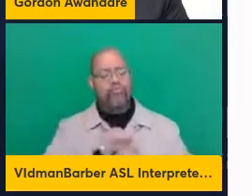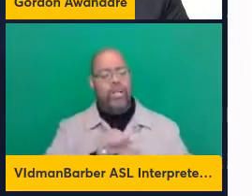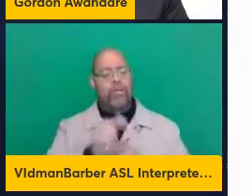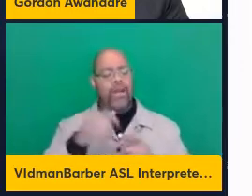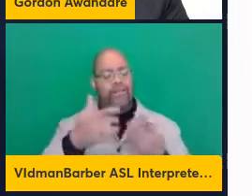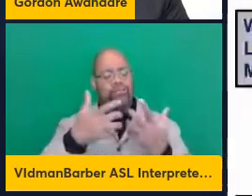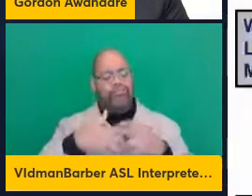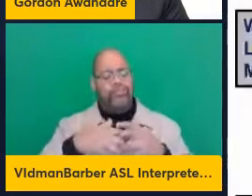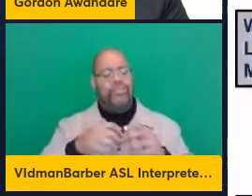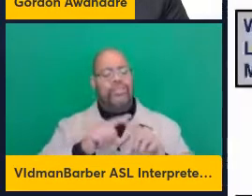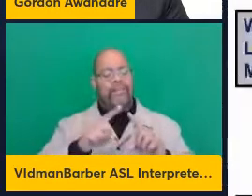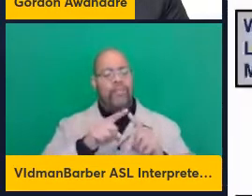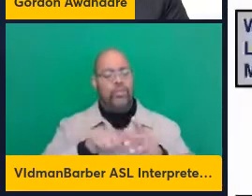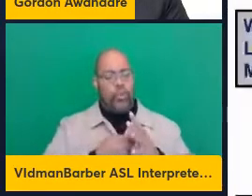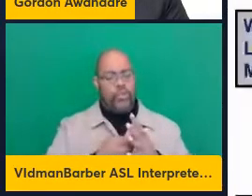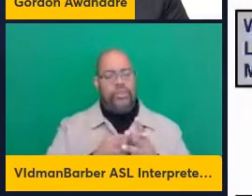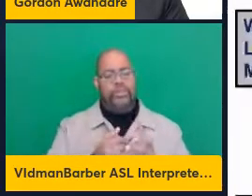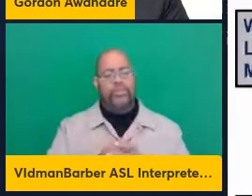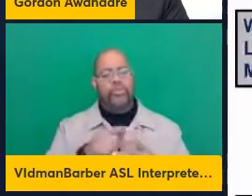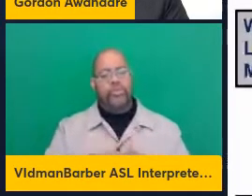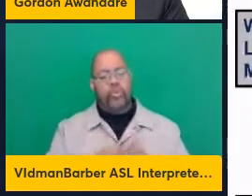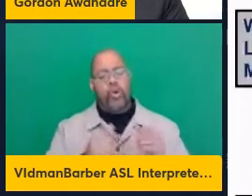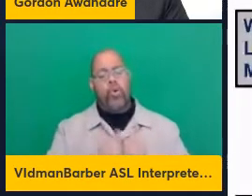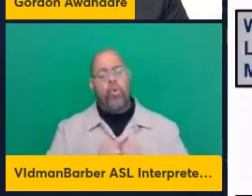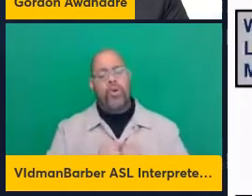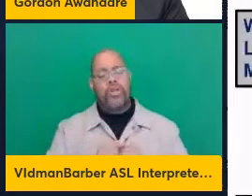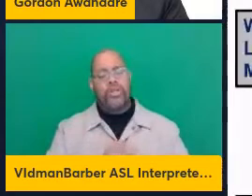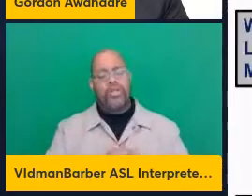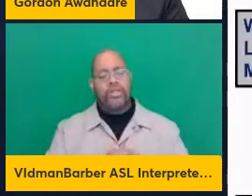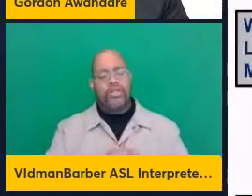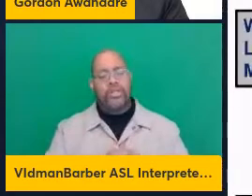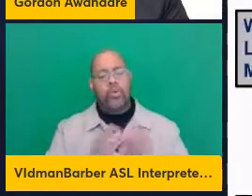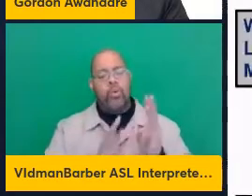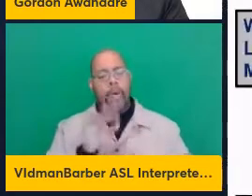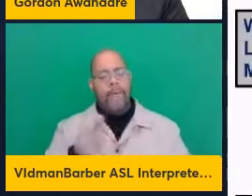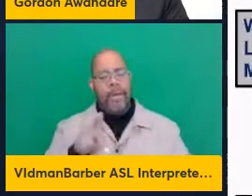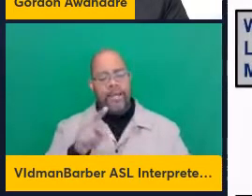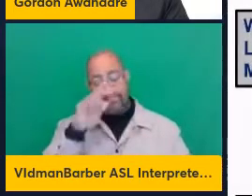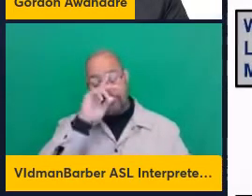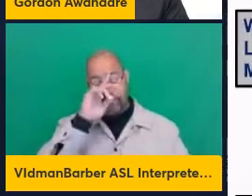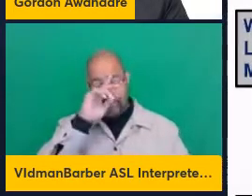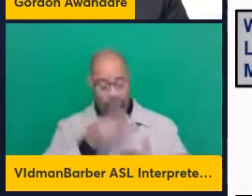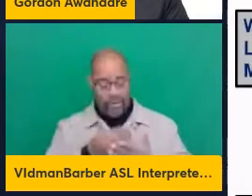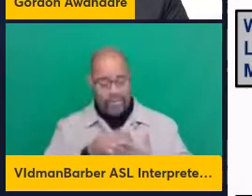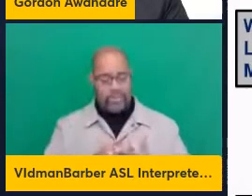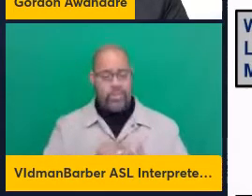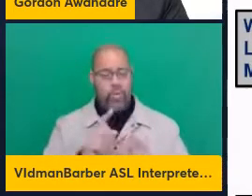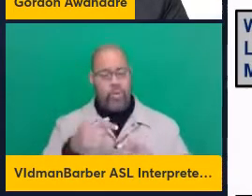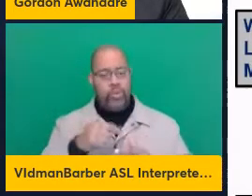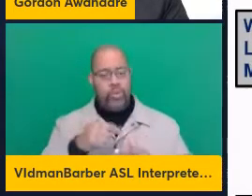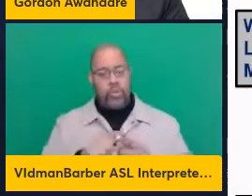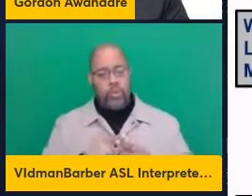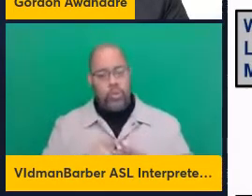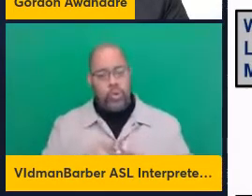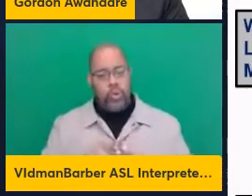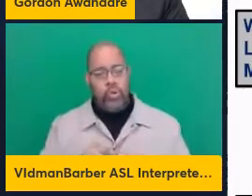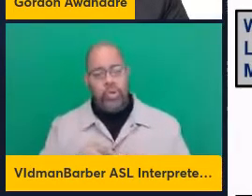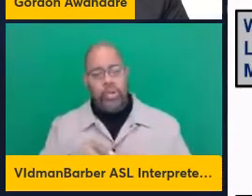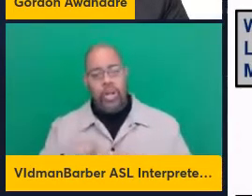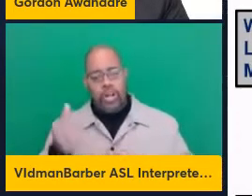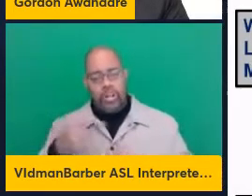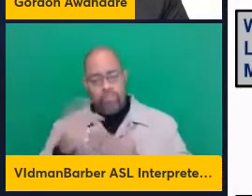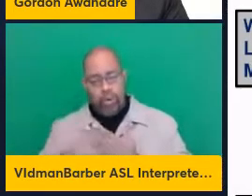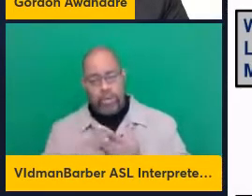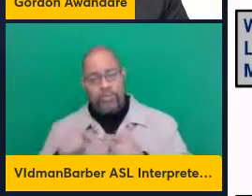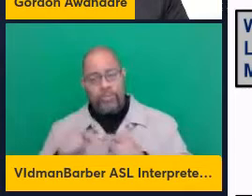from different sources. So we started with World Bank funding, went to Wellcome Trust. Since